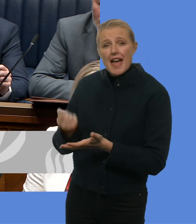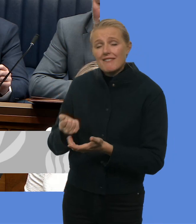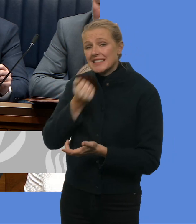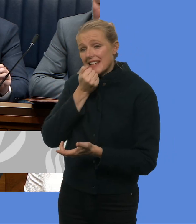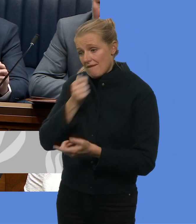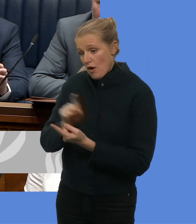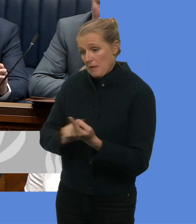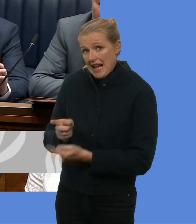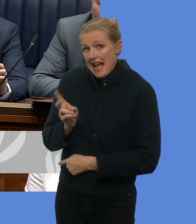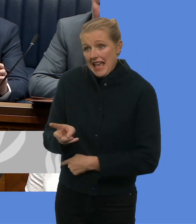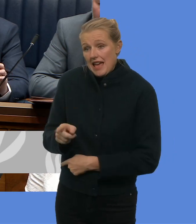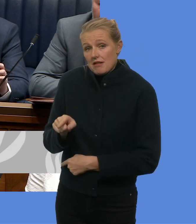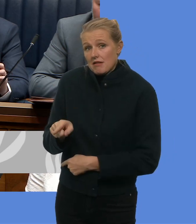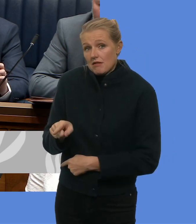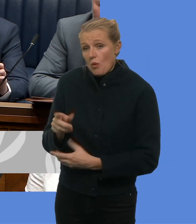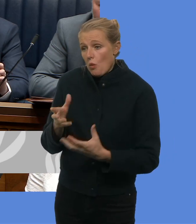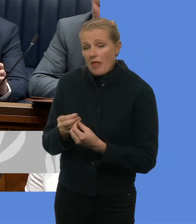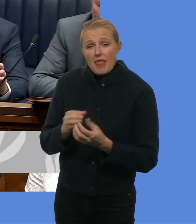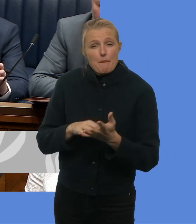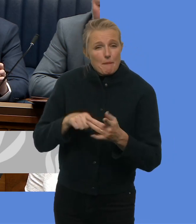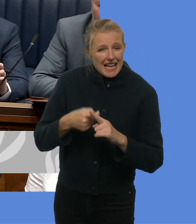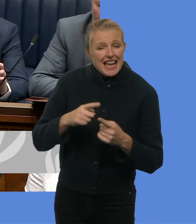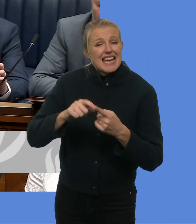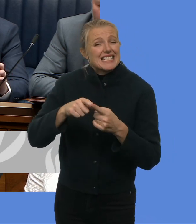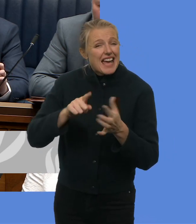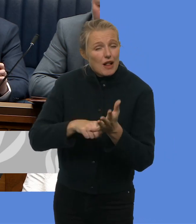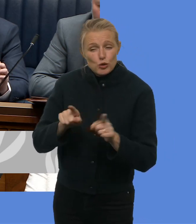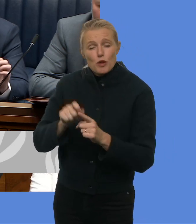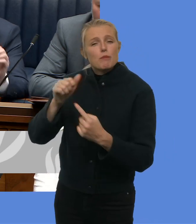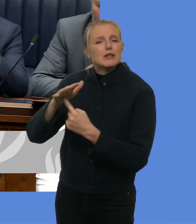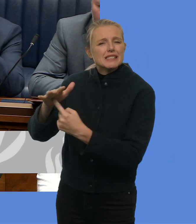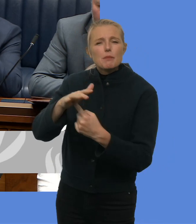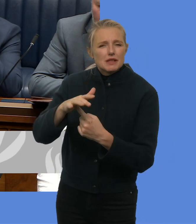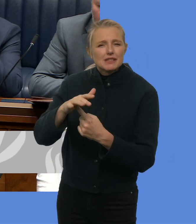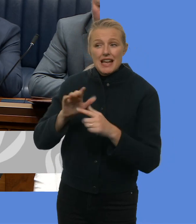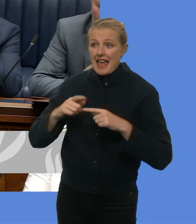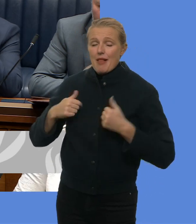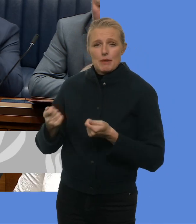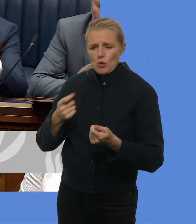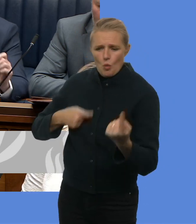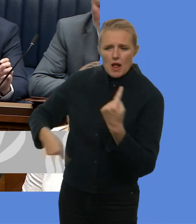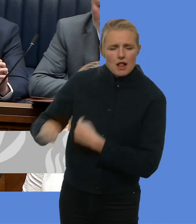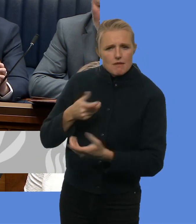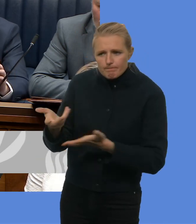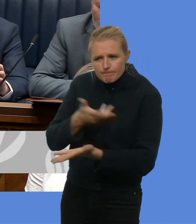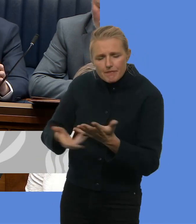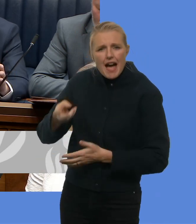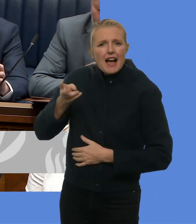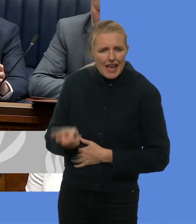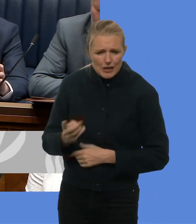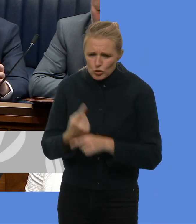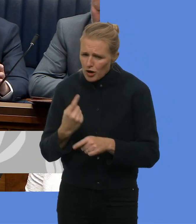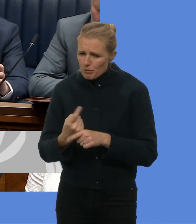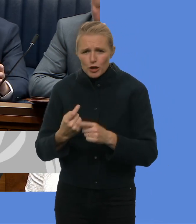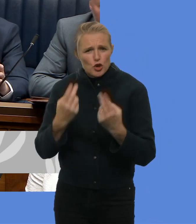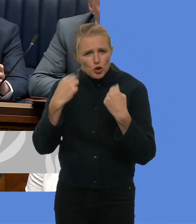take place again with Nick, Michelle, the principals and the Health Minister and myself to go through